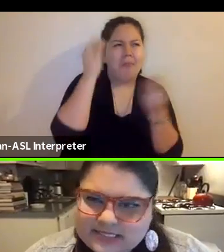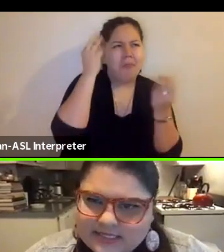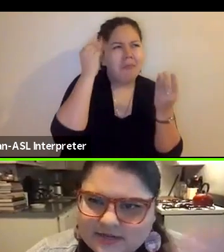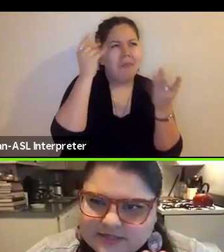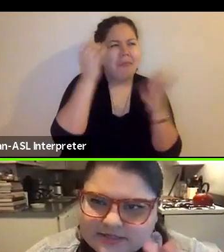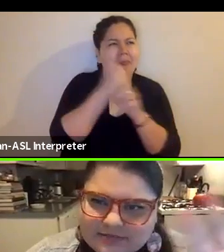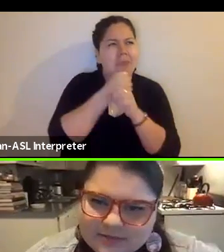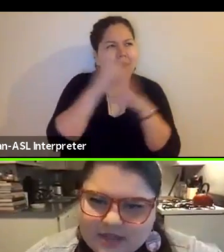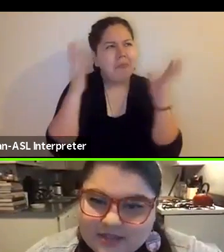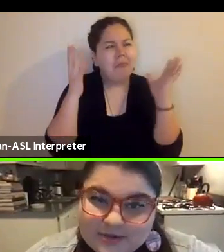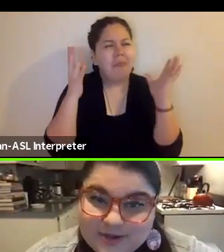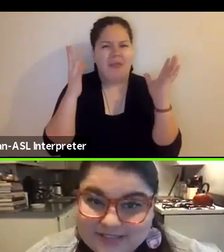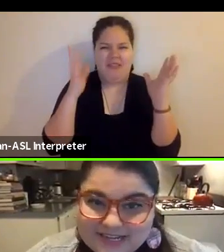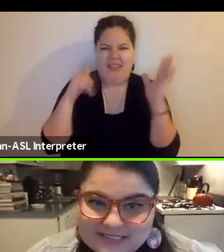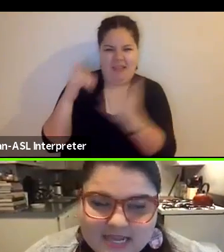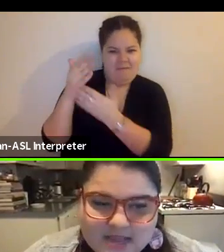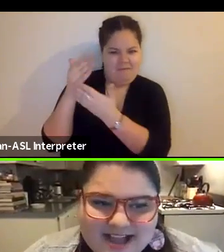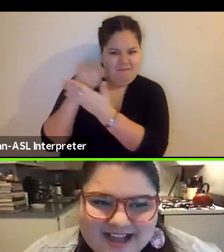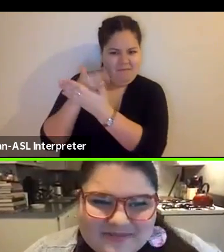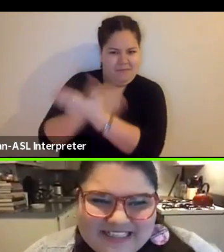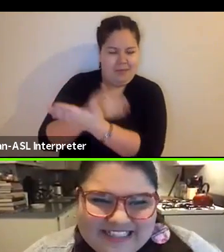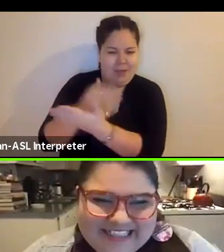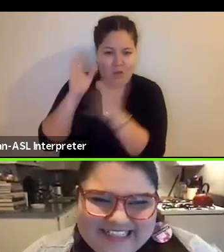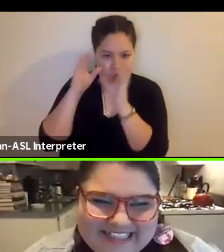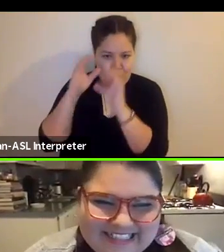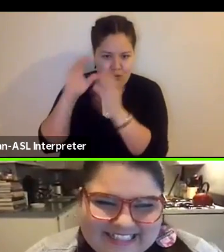like listed in our lovely Google Doc, you at home cannot see.